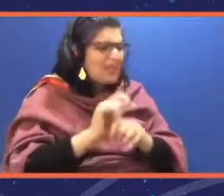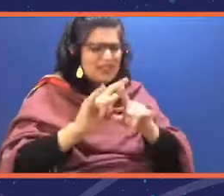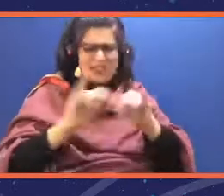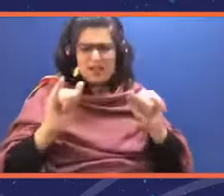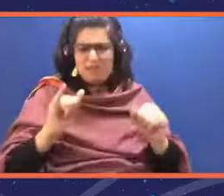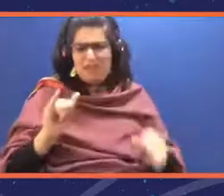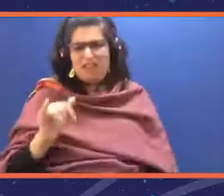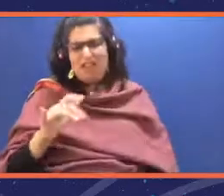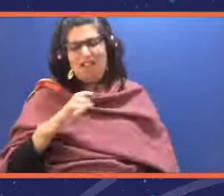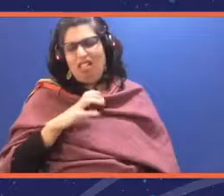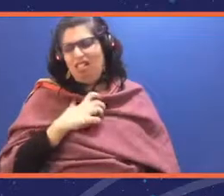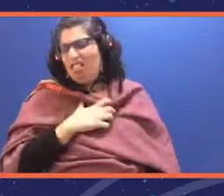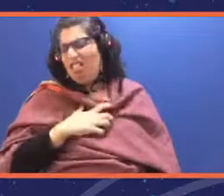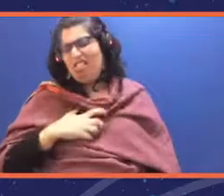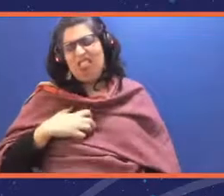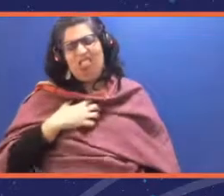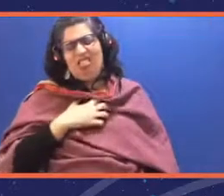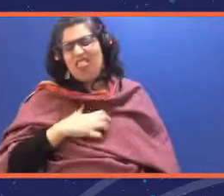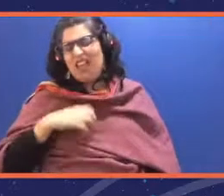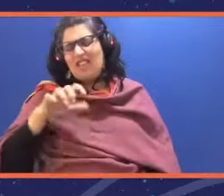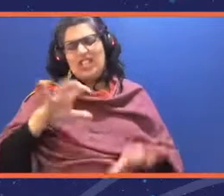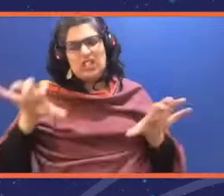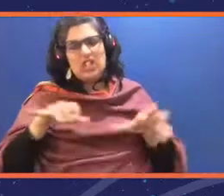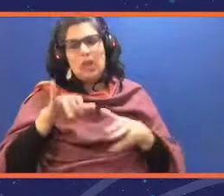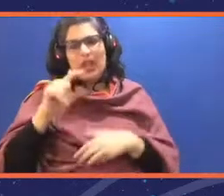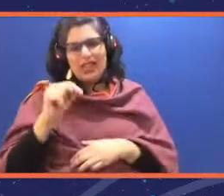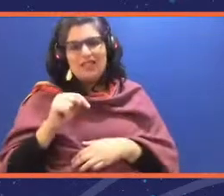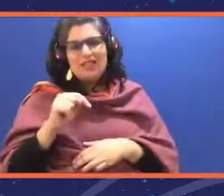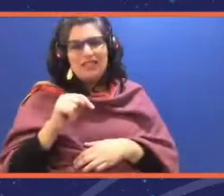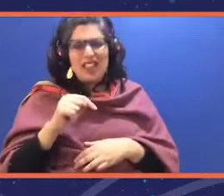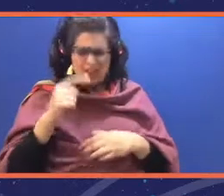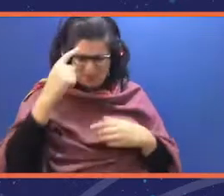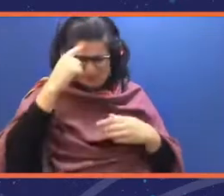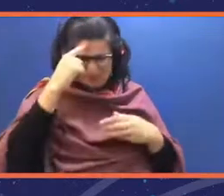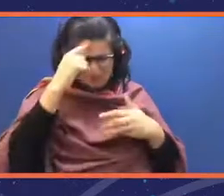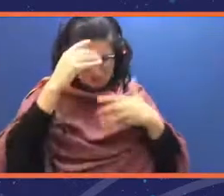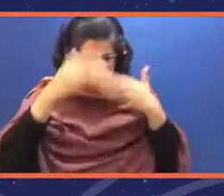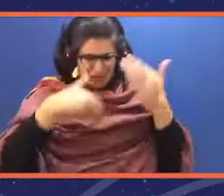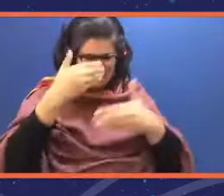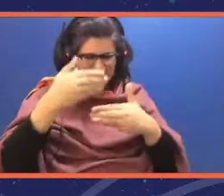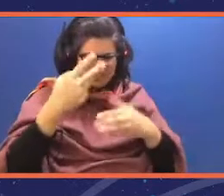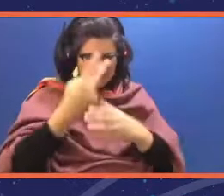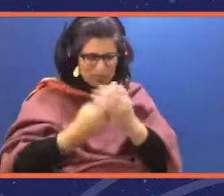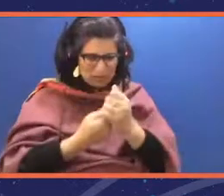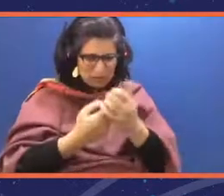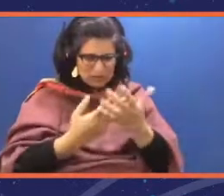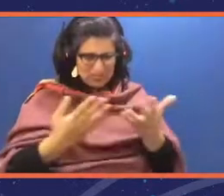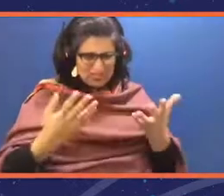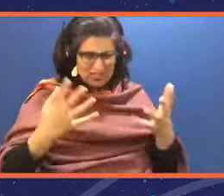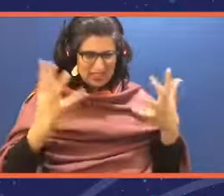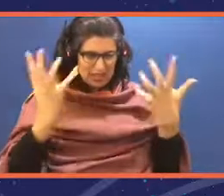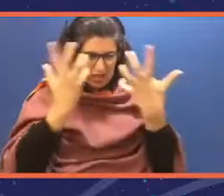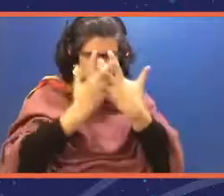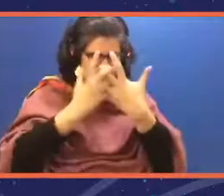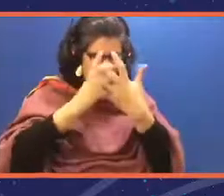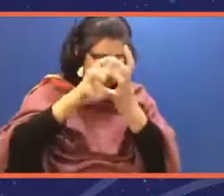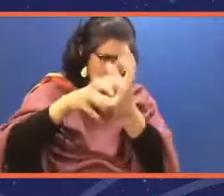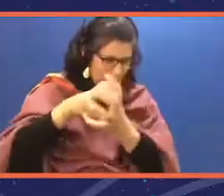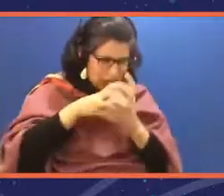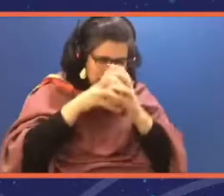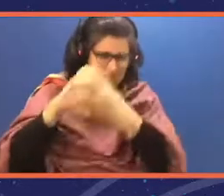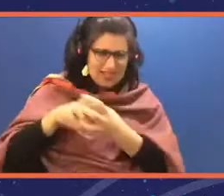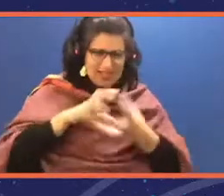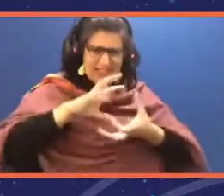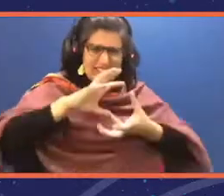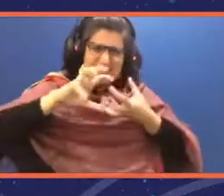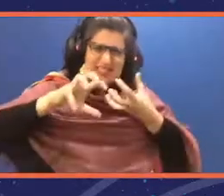at all, like, and having to, like, process that and, like, comb through it at all times and do the work anyway. And